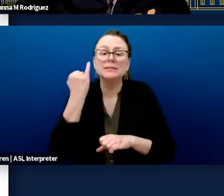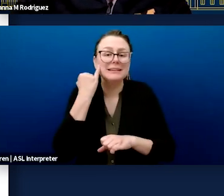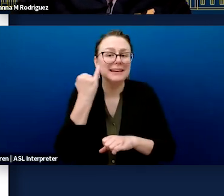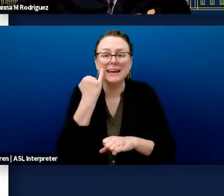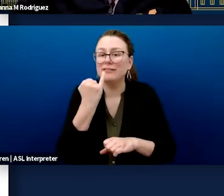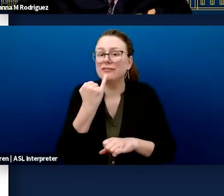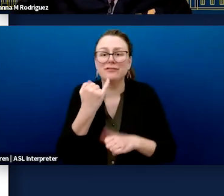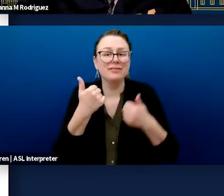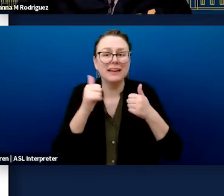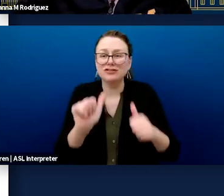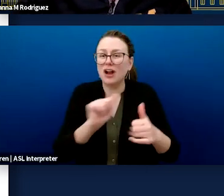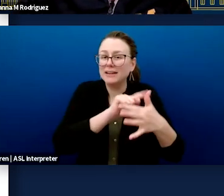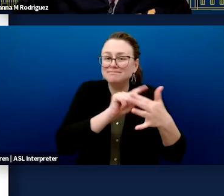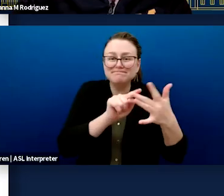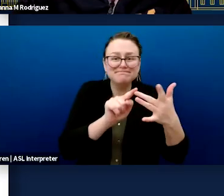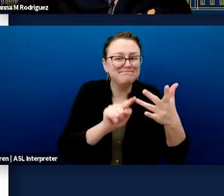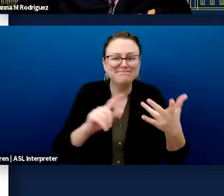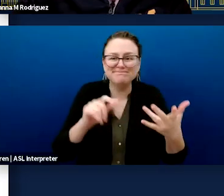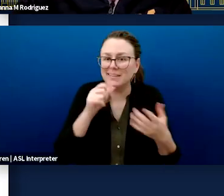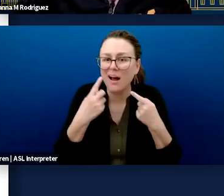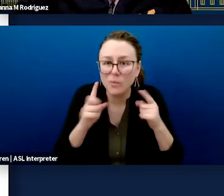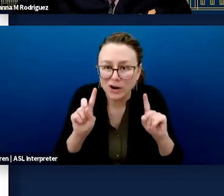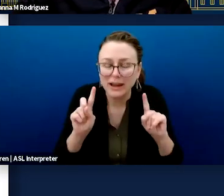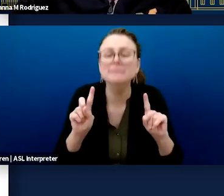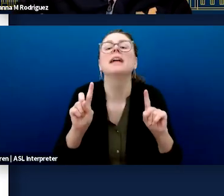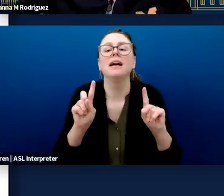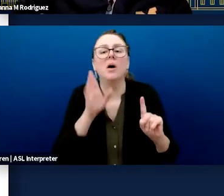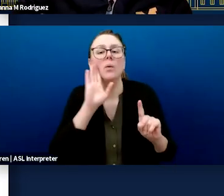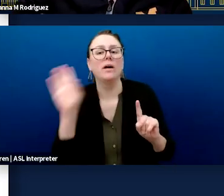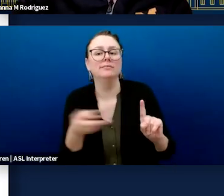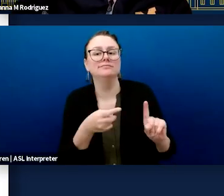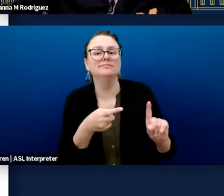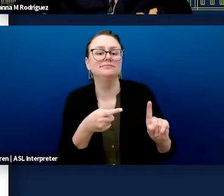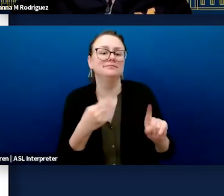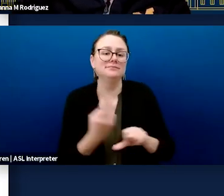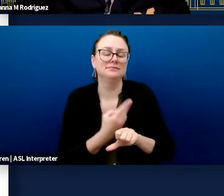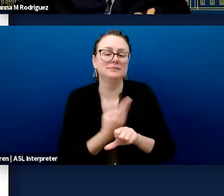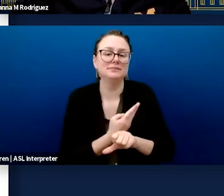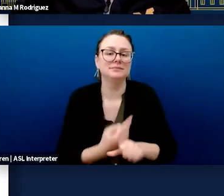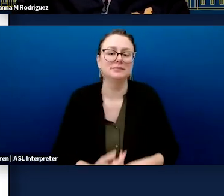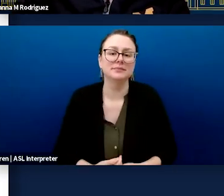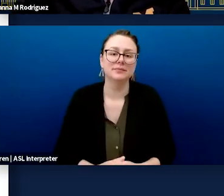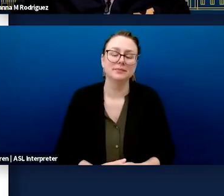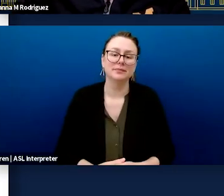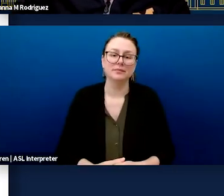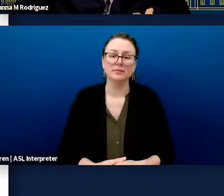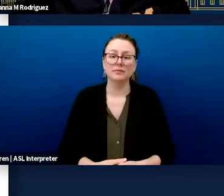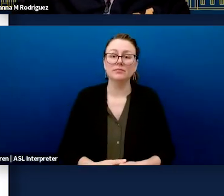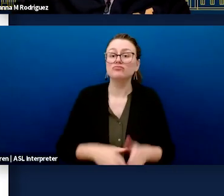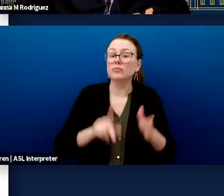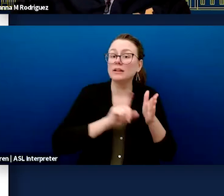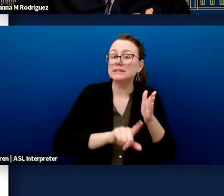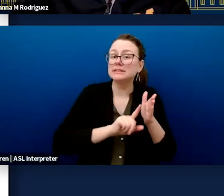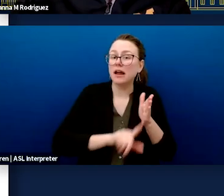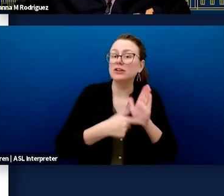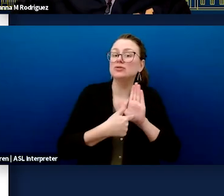with your basic bowel management or program. And there is evidence in our literature that it